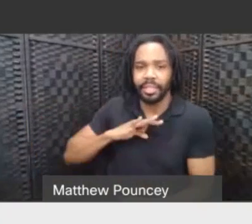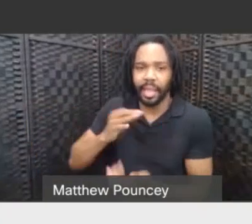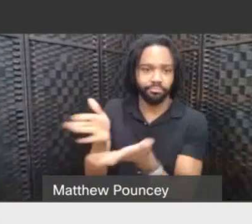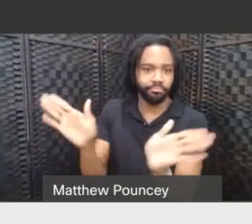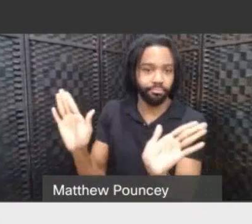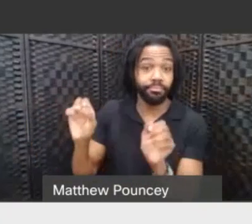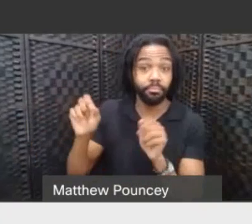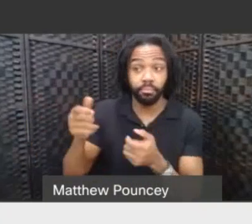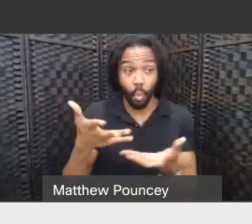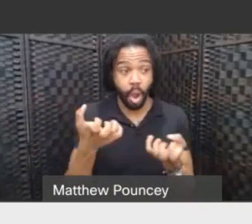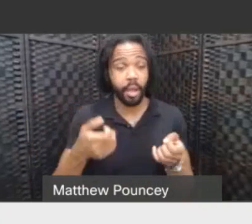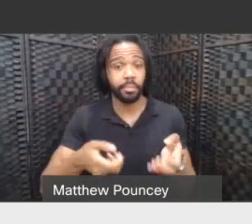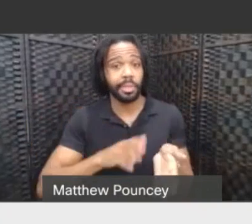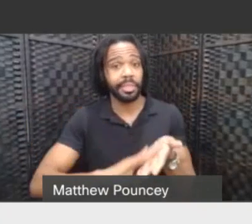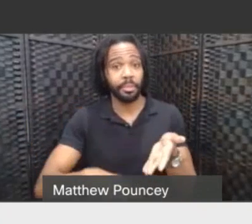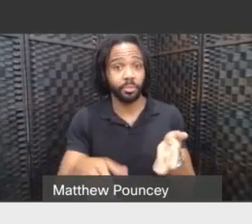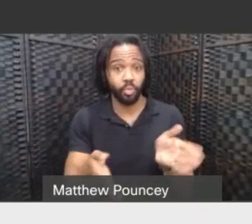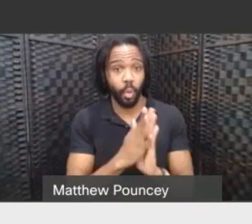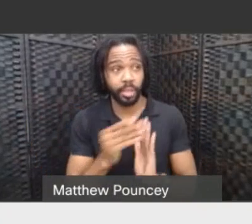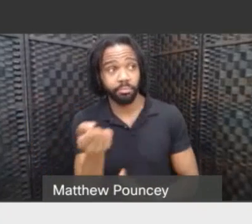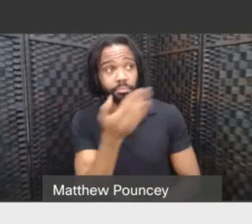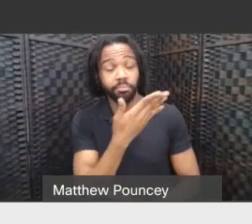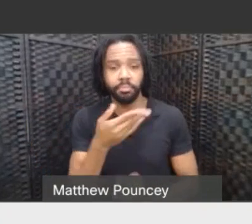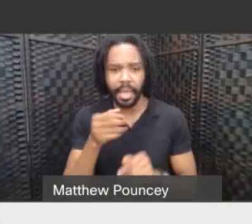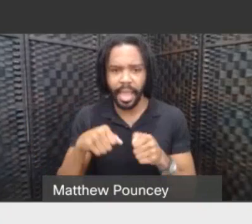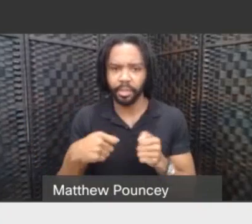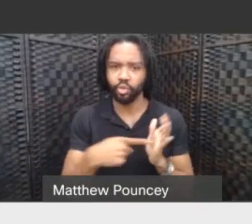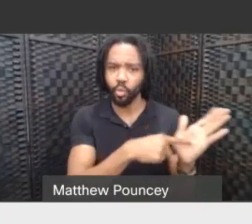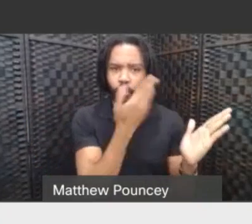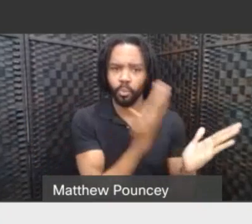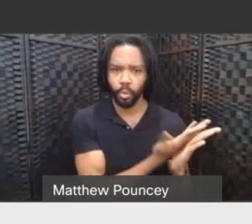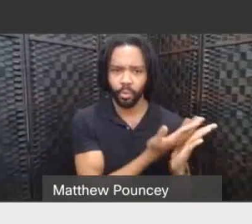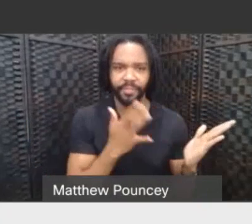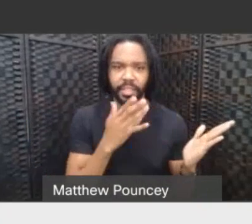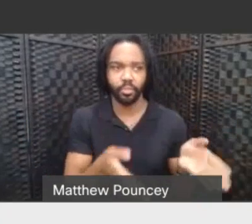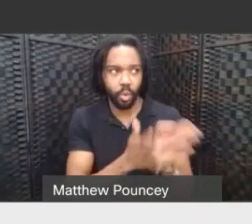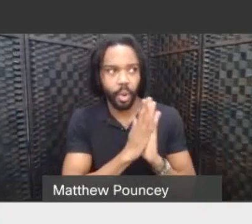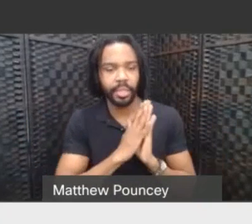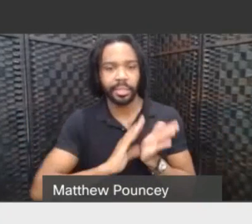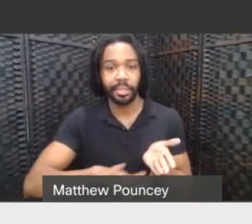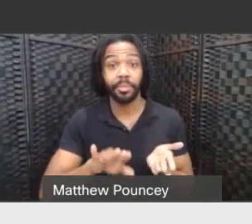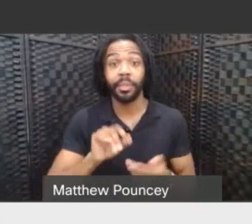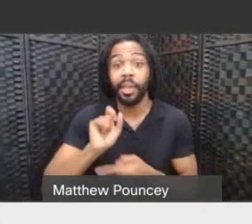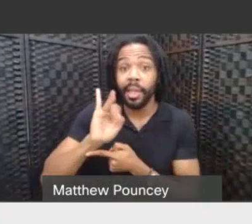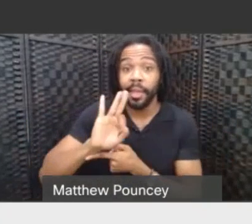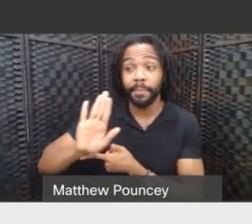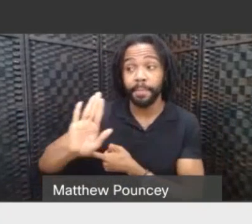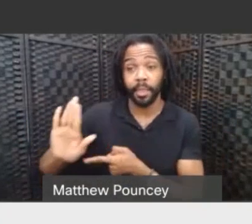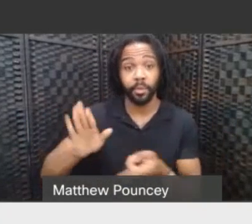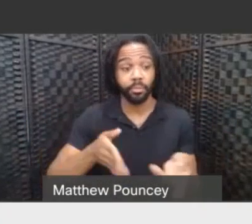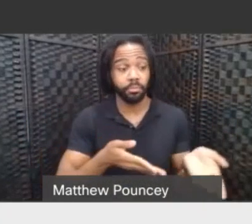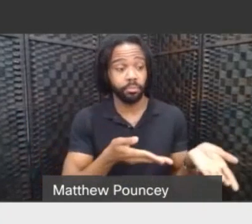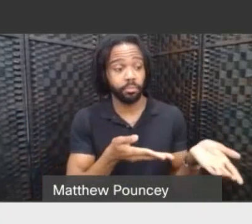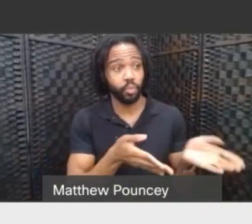can provide to you evidence that they submitted the request for the exemption. And if the exemption is granted, they